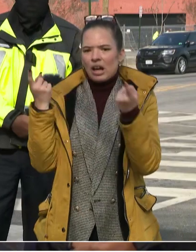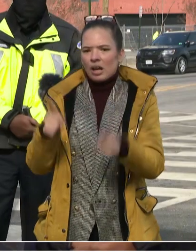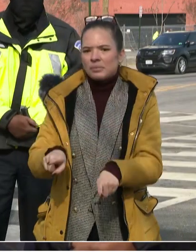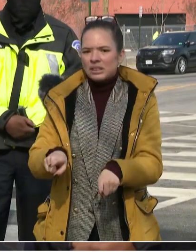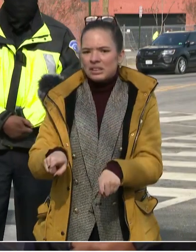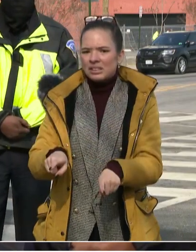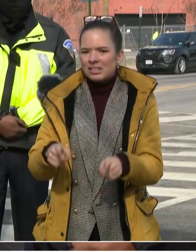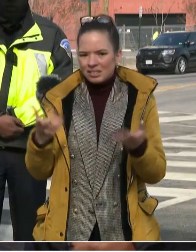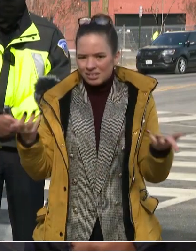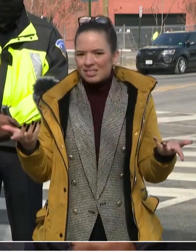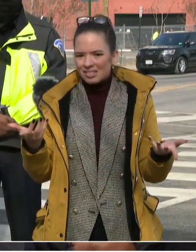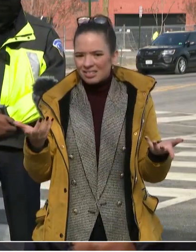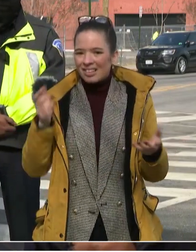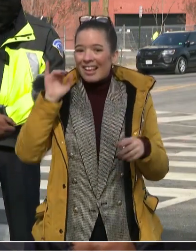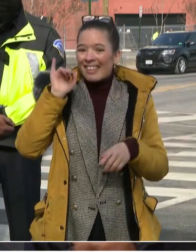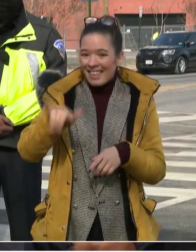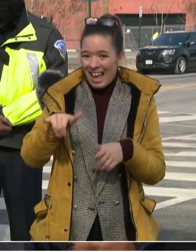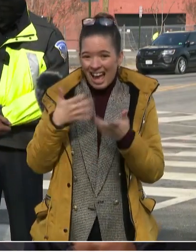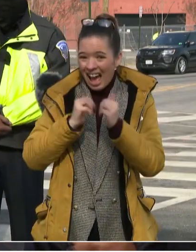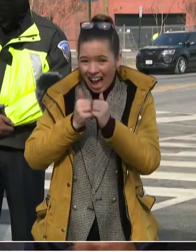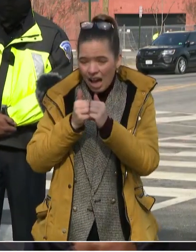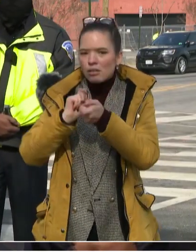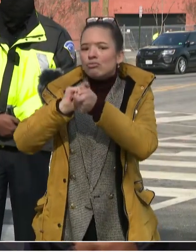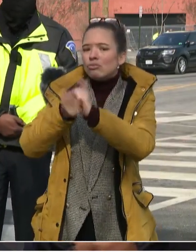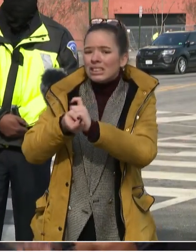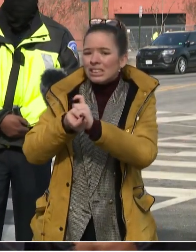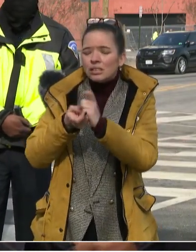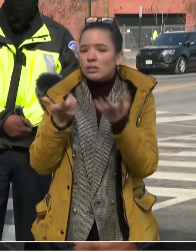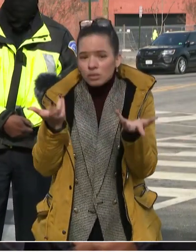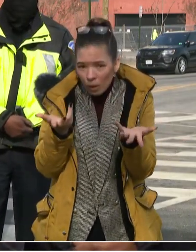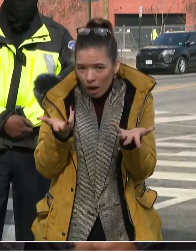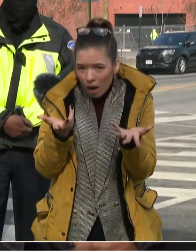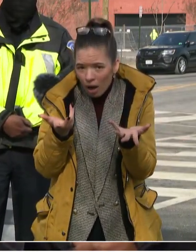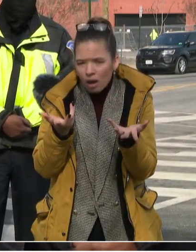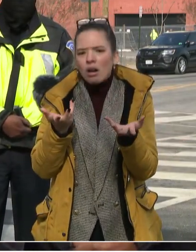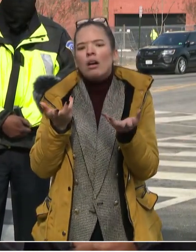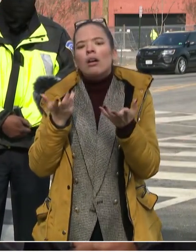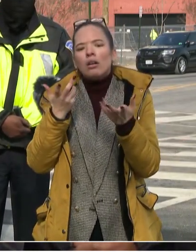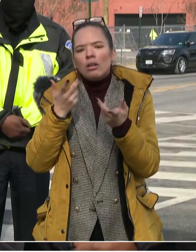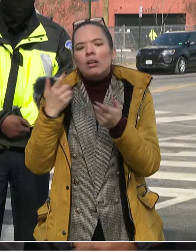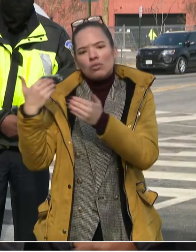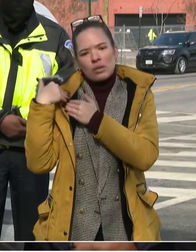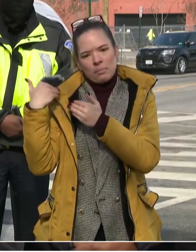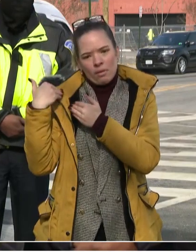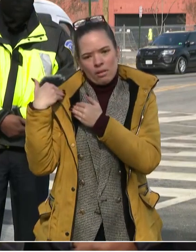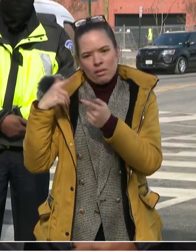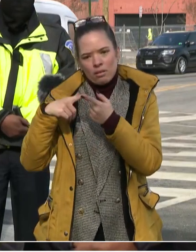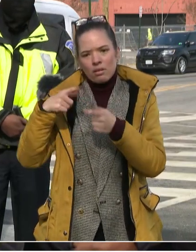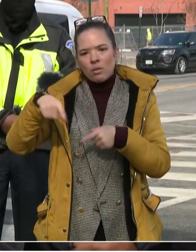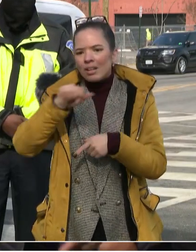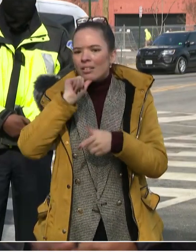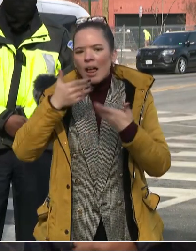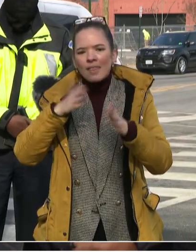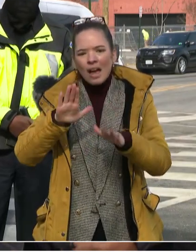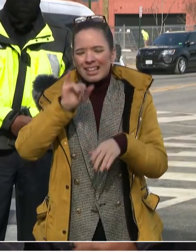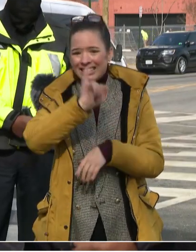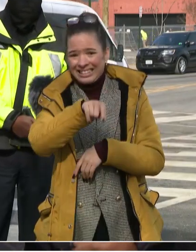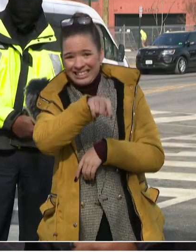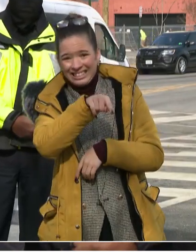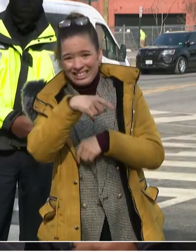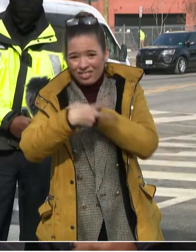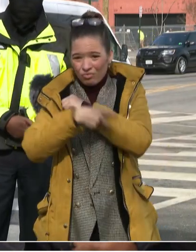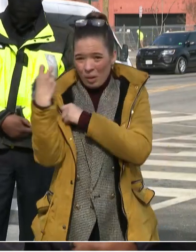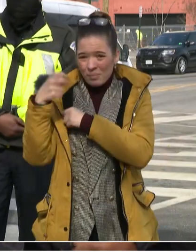of holding people accountable. Those changes came in the form of not letting people be out in community who are committing